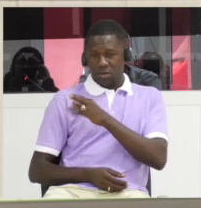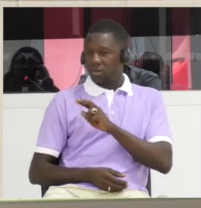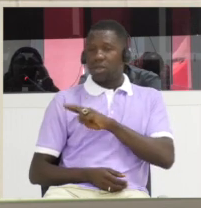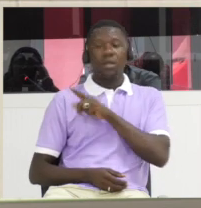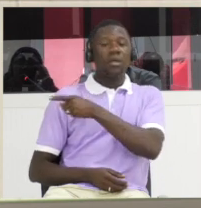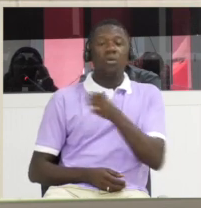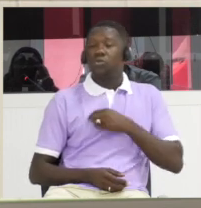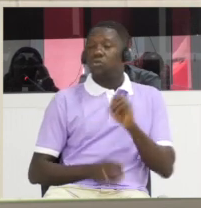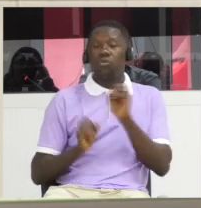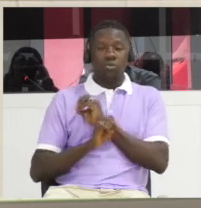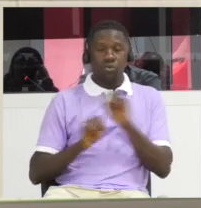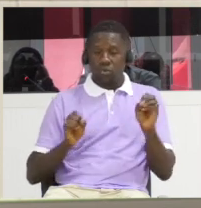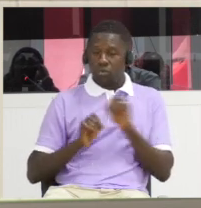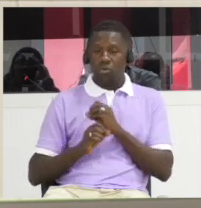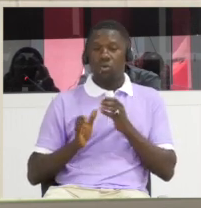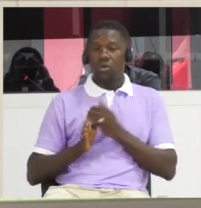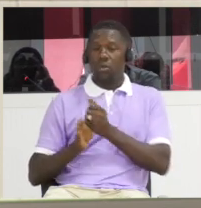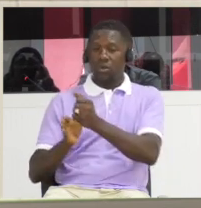there was no deputy commander. And,